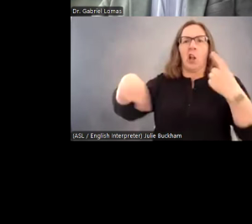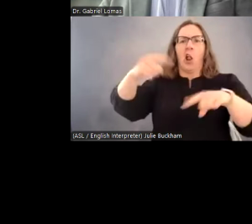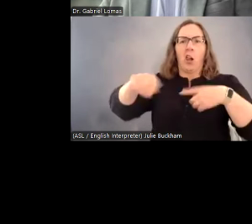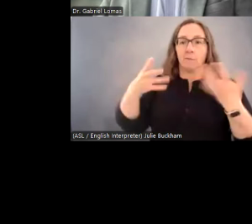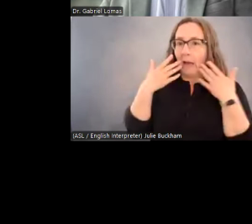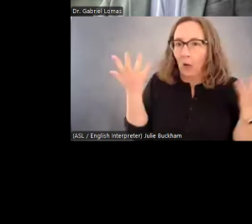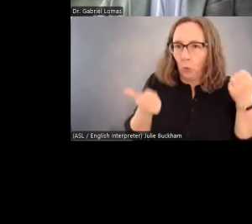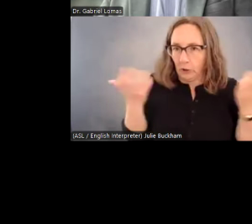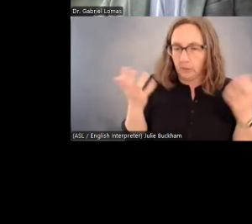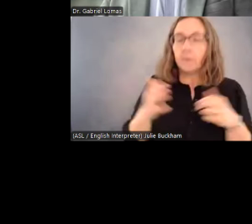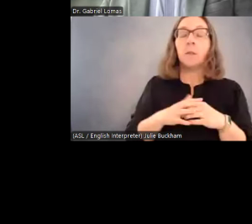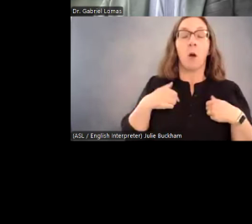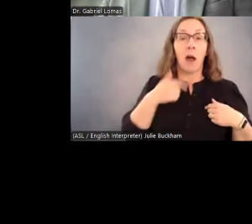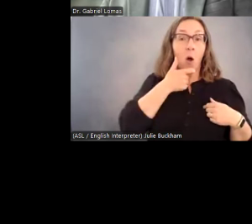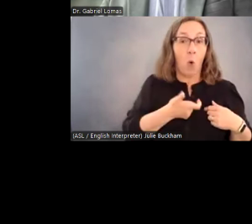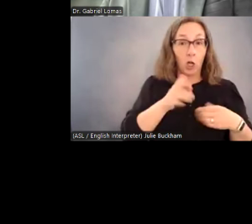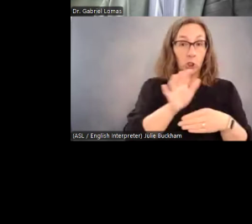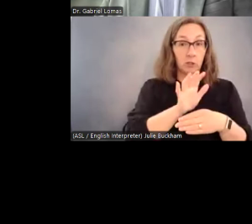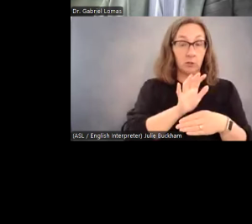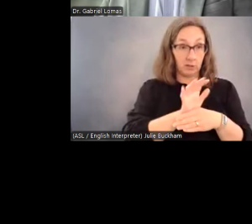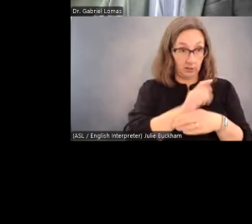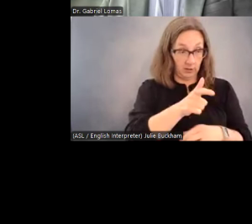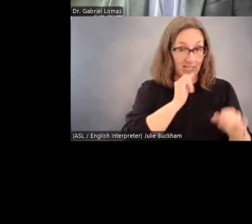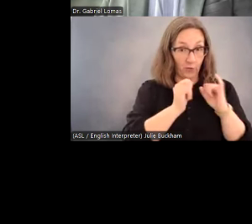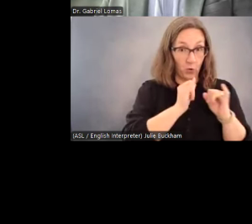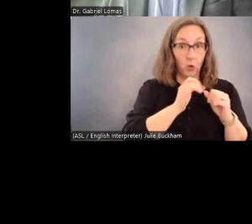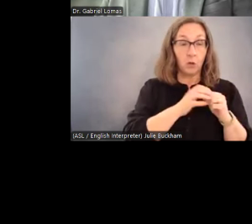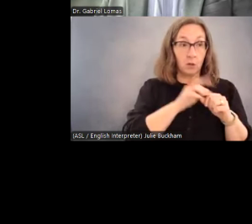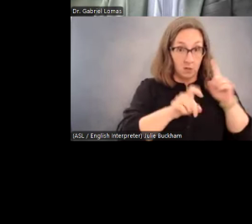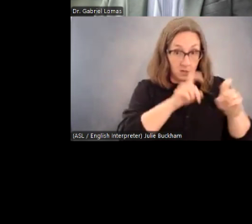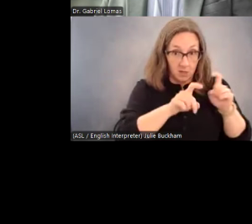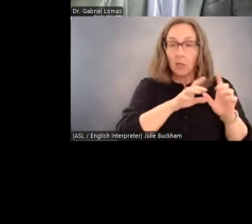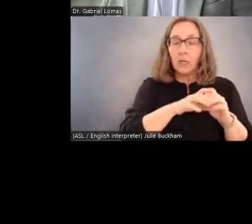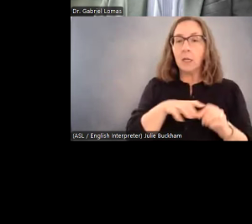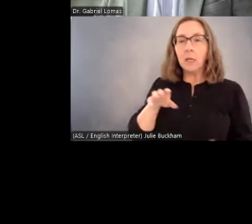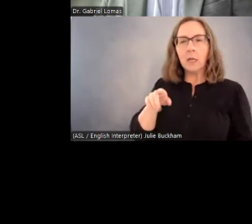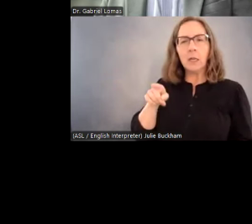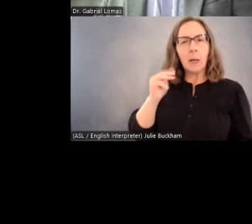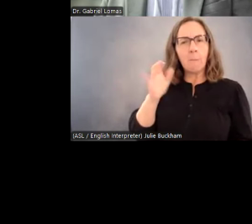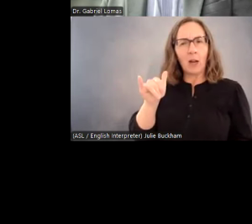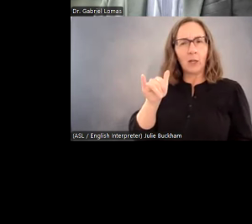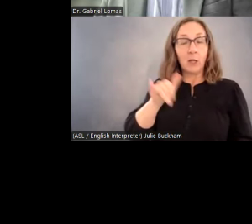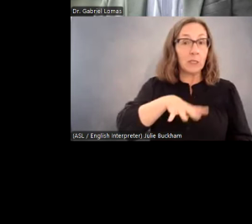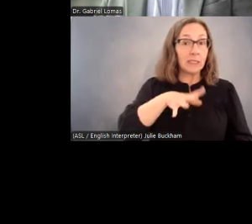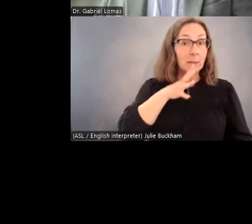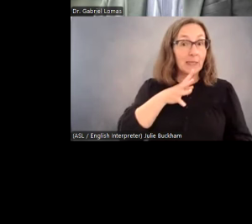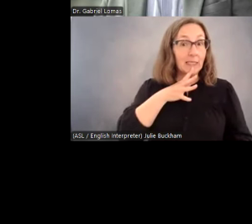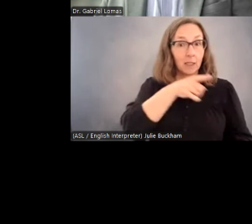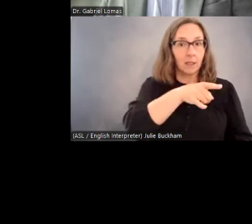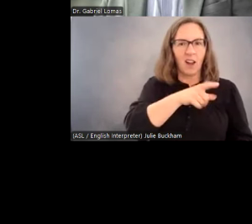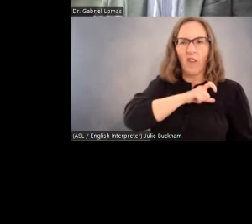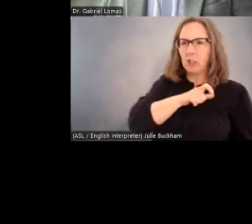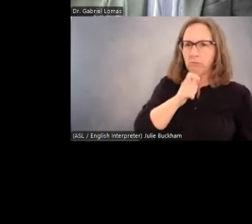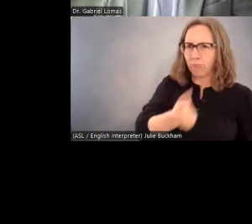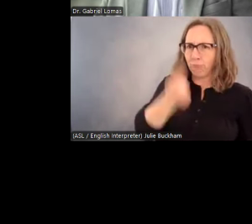interview, when Mary would speak and the police did not understand her speech, he would look to this friend to